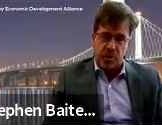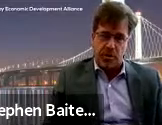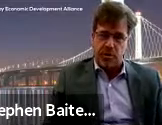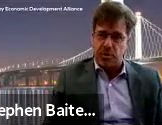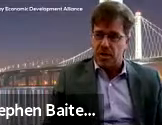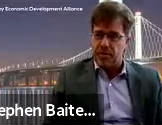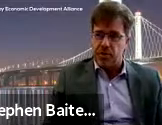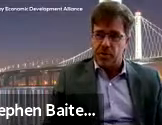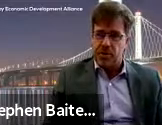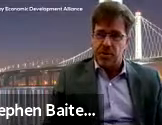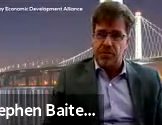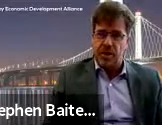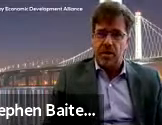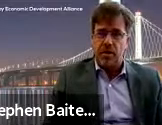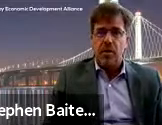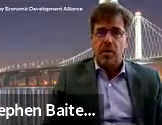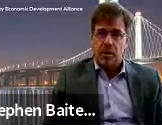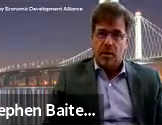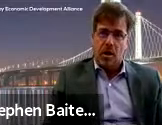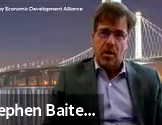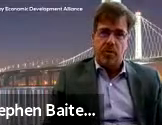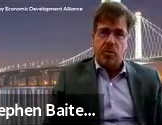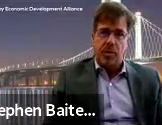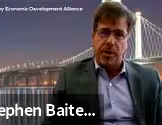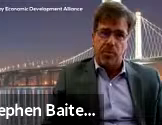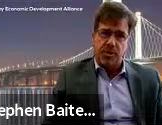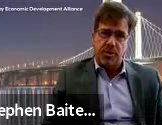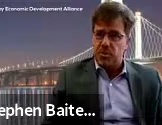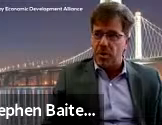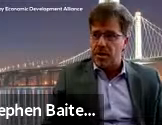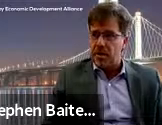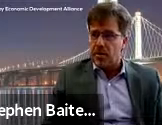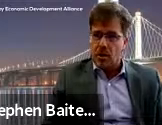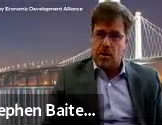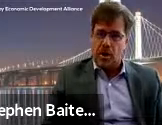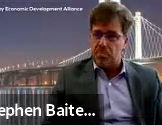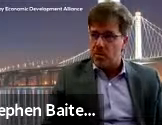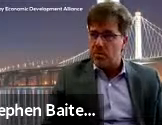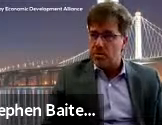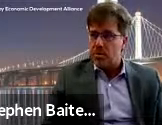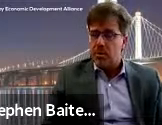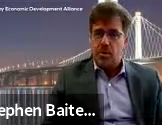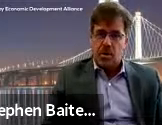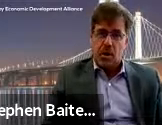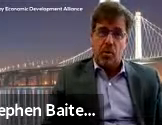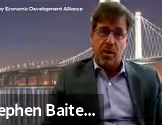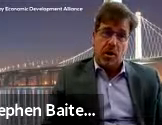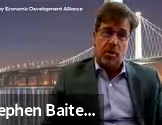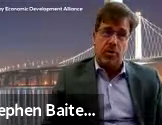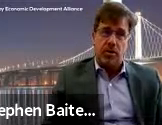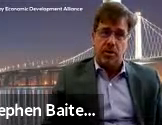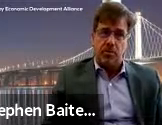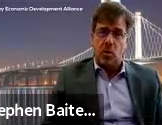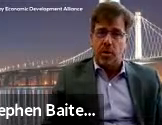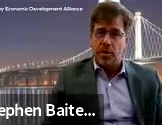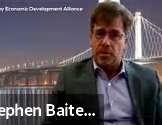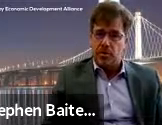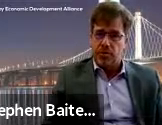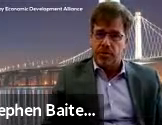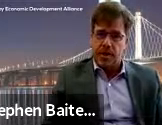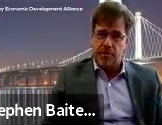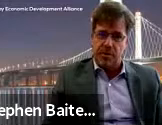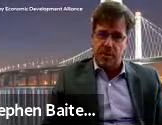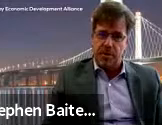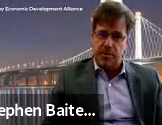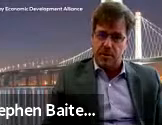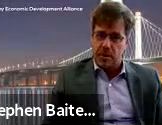is scheduled to go until 7:30 this evening. All of you who are here participating are on mute. We are currently recording, and you